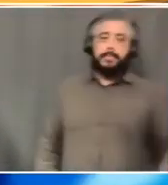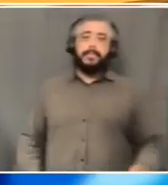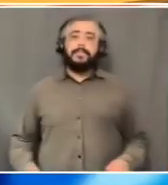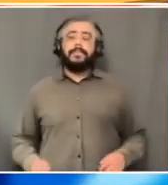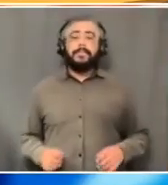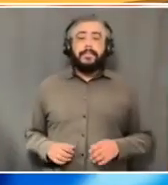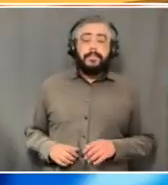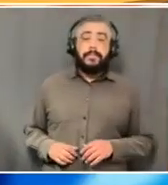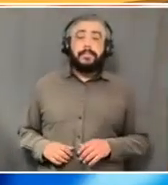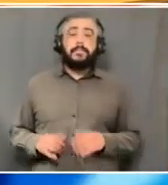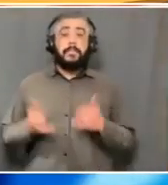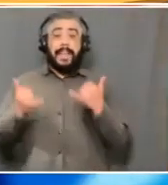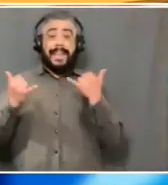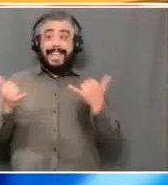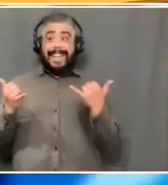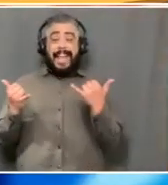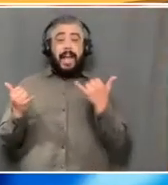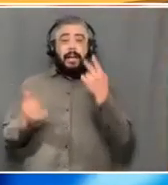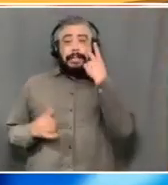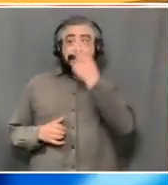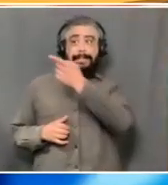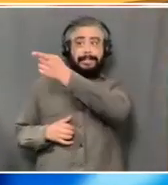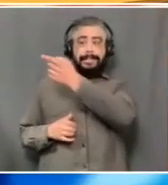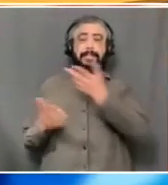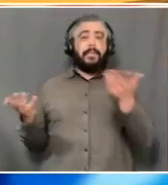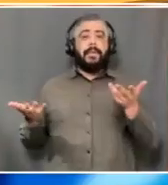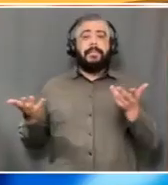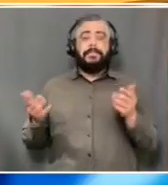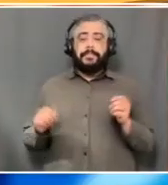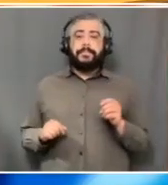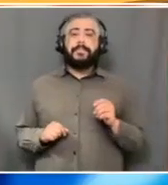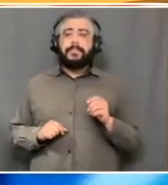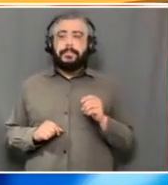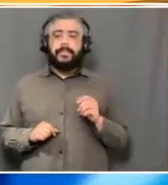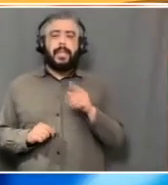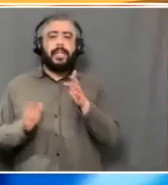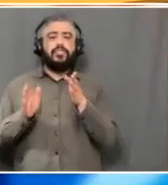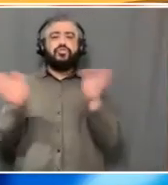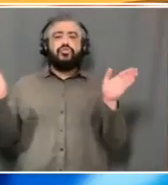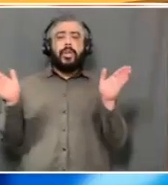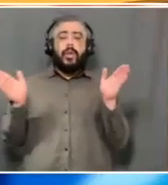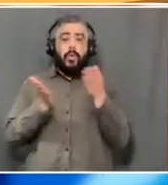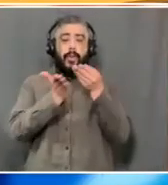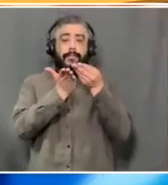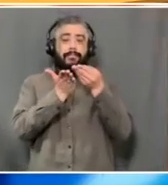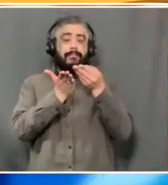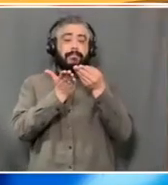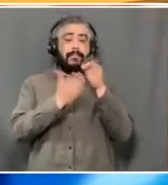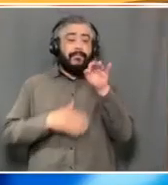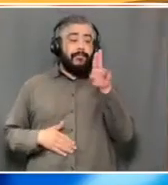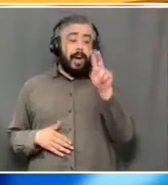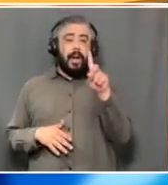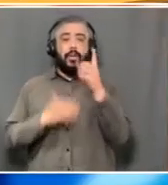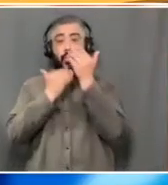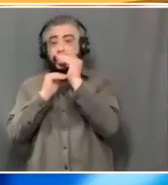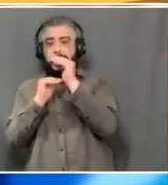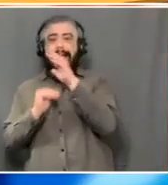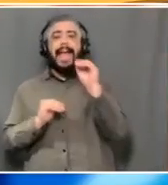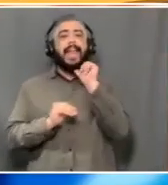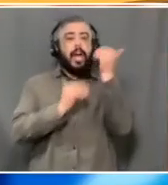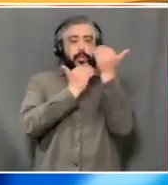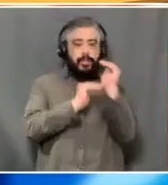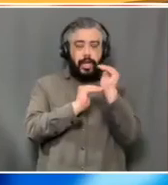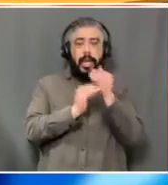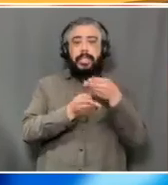Now we're looking here at general fund, restricted and unrestricted spending and